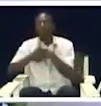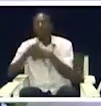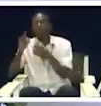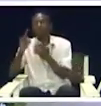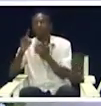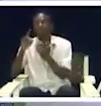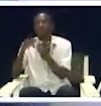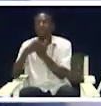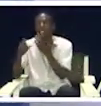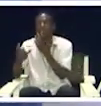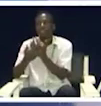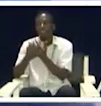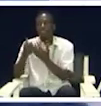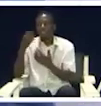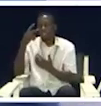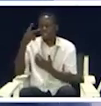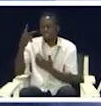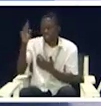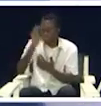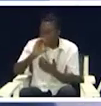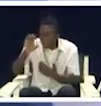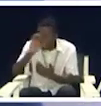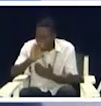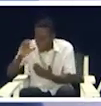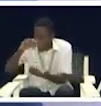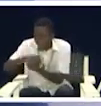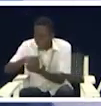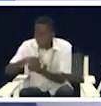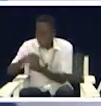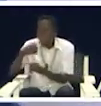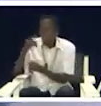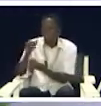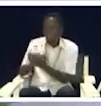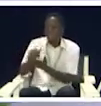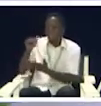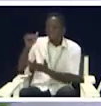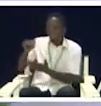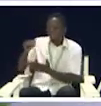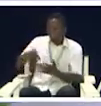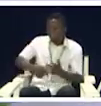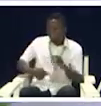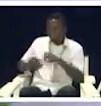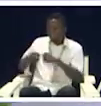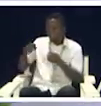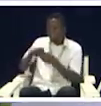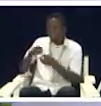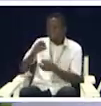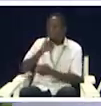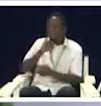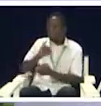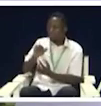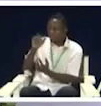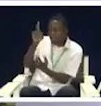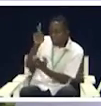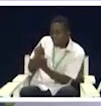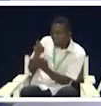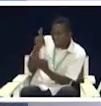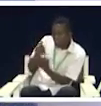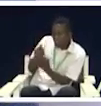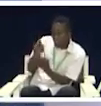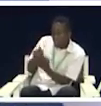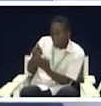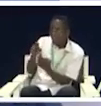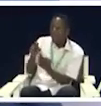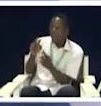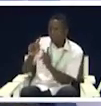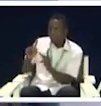specialist, and he looked at the scan results again. I did another scan, and he said, the tumor mark is looking shrink, is reduced. And he said, okay, we'll keep an